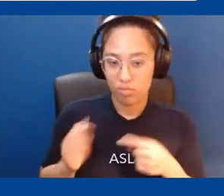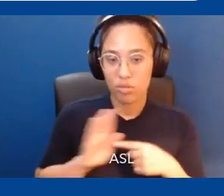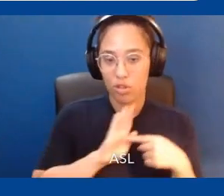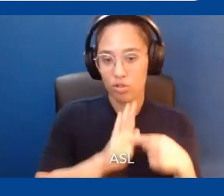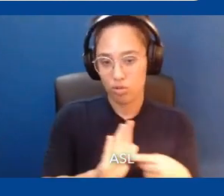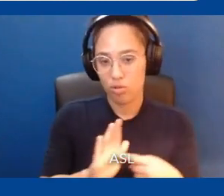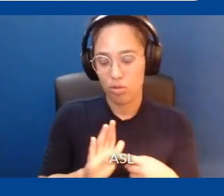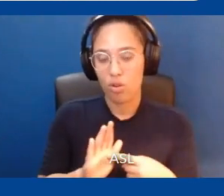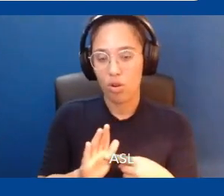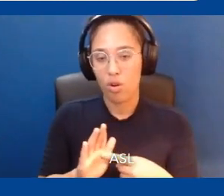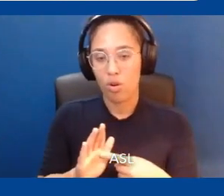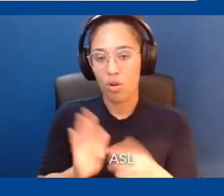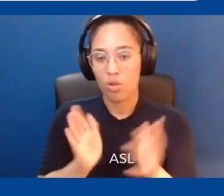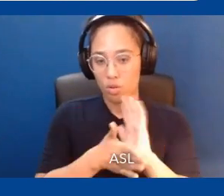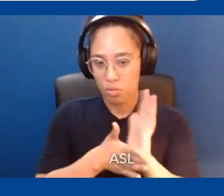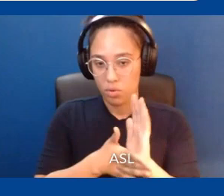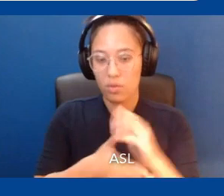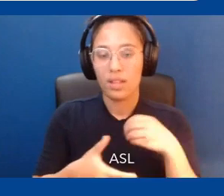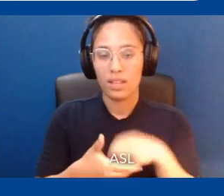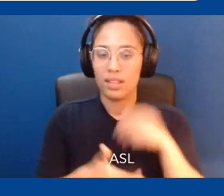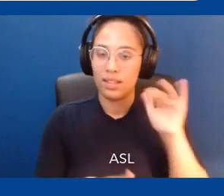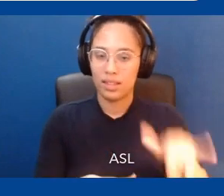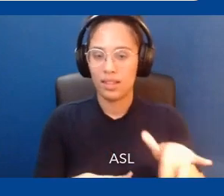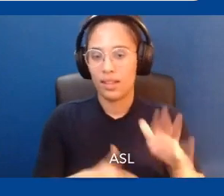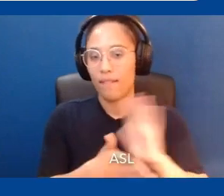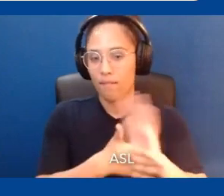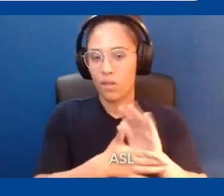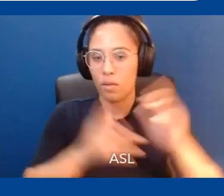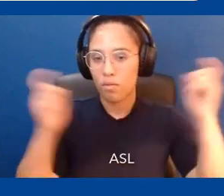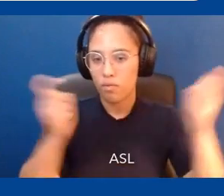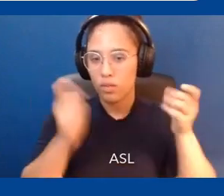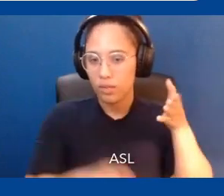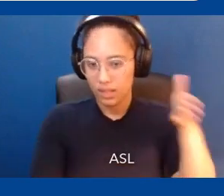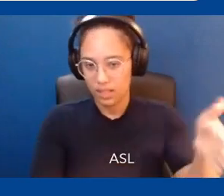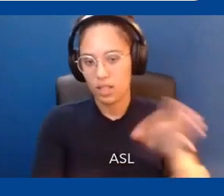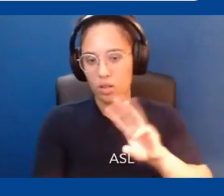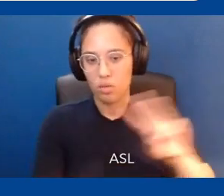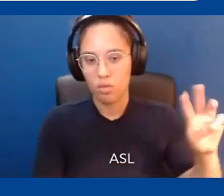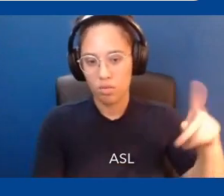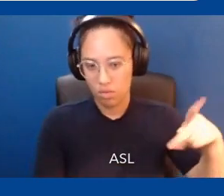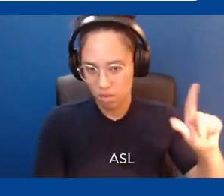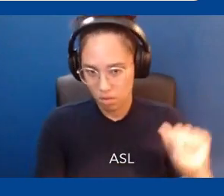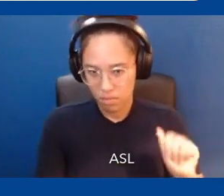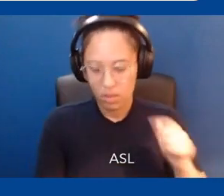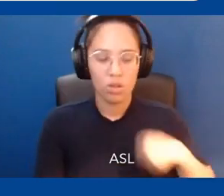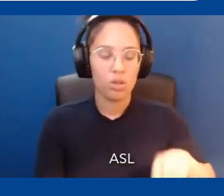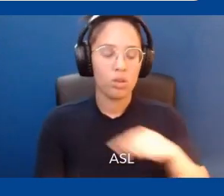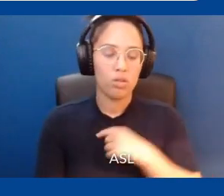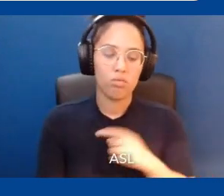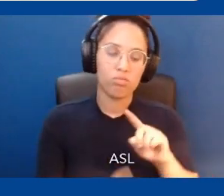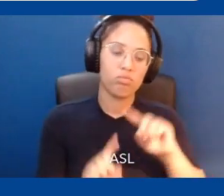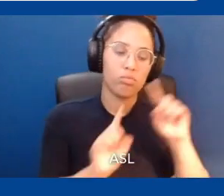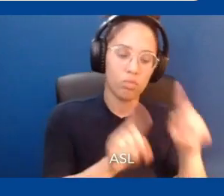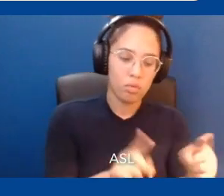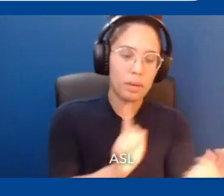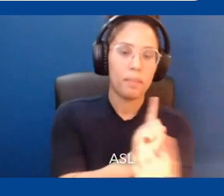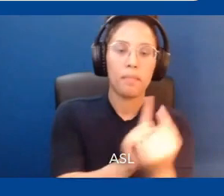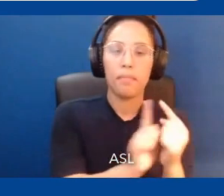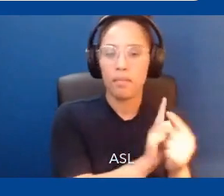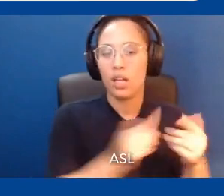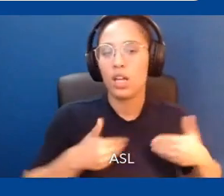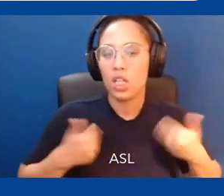there in West Papua. So it's we met young filmmakers from the